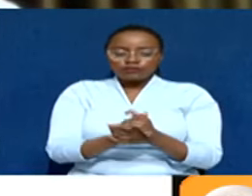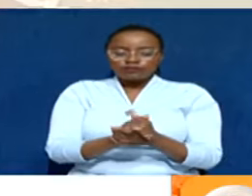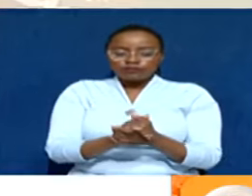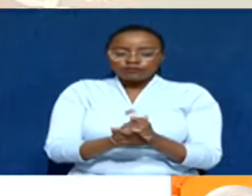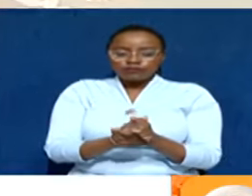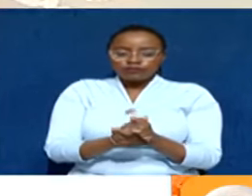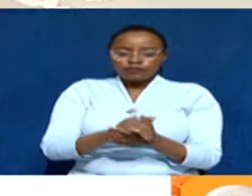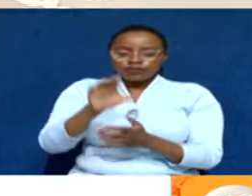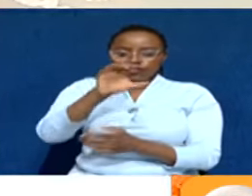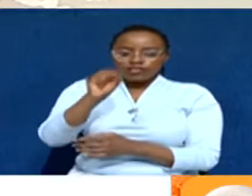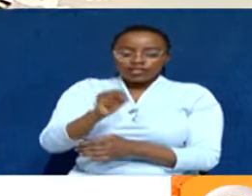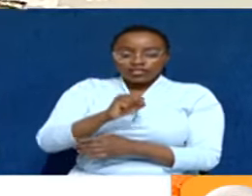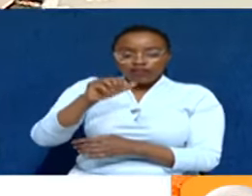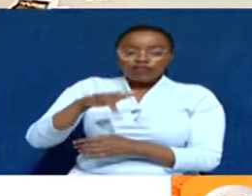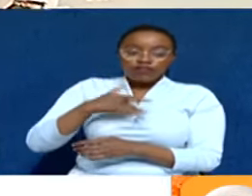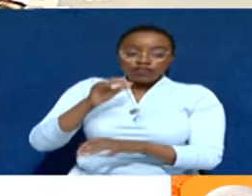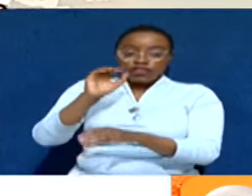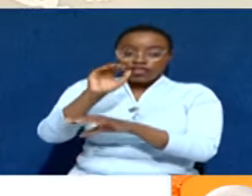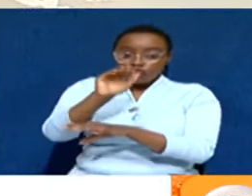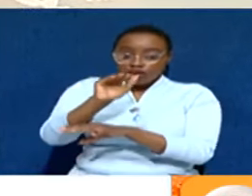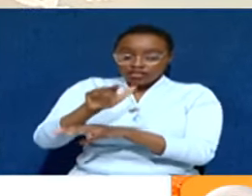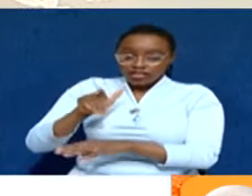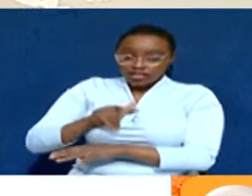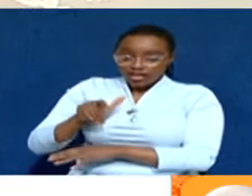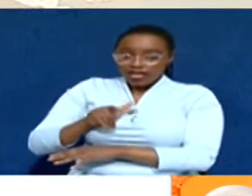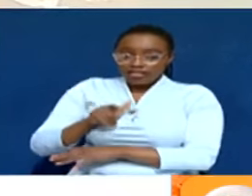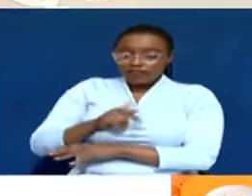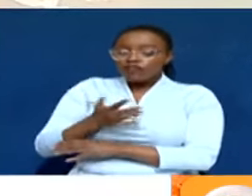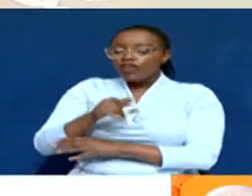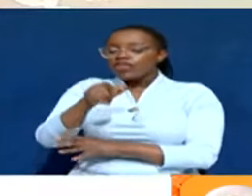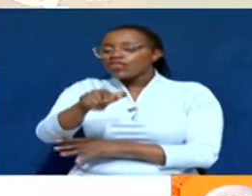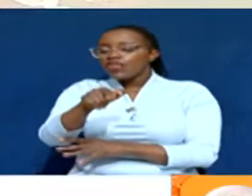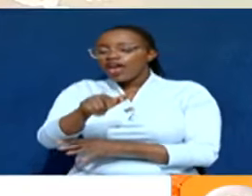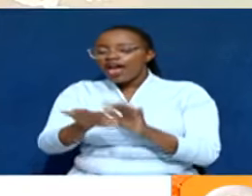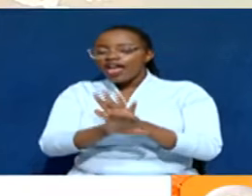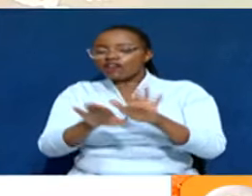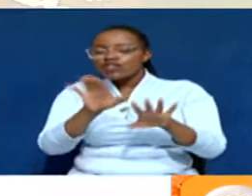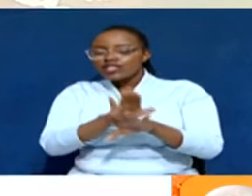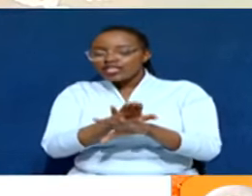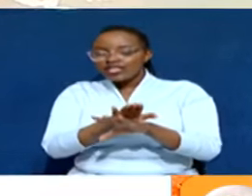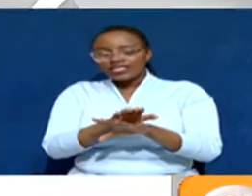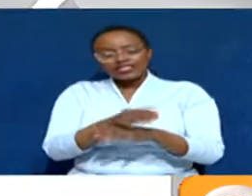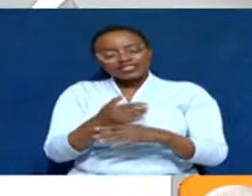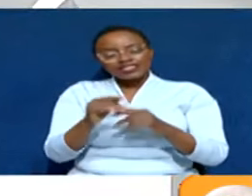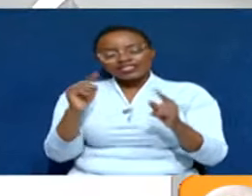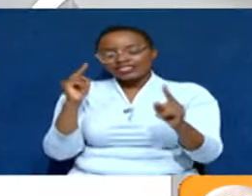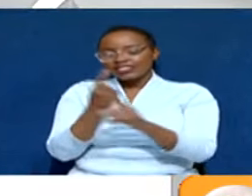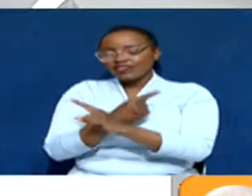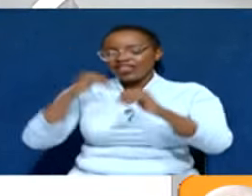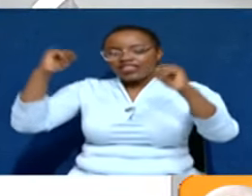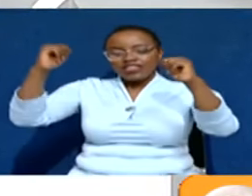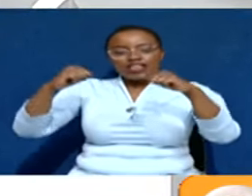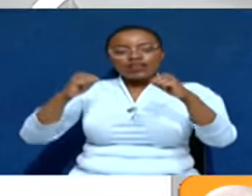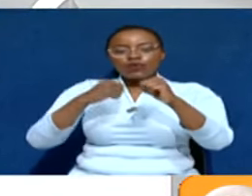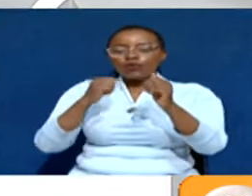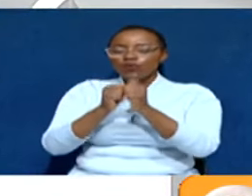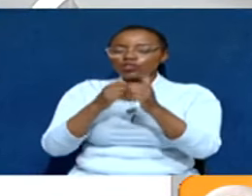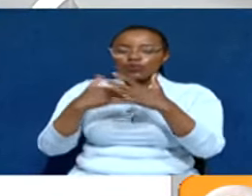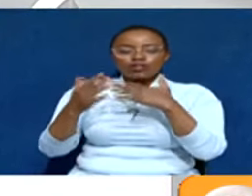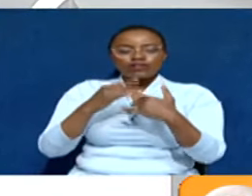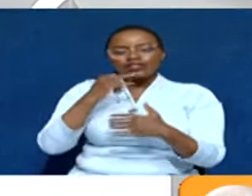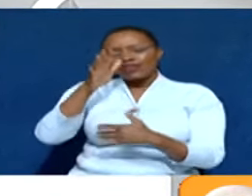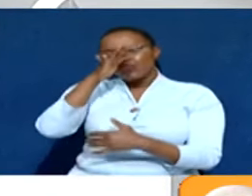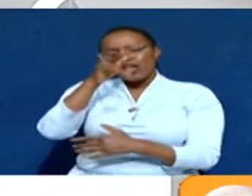Buona CS, I think, you know, if you ask the ladies, kwa ground mambo different, and they don't agree with what you're saying. They say